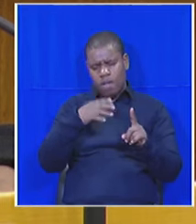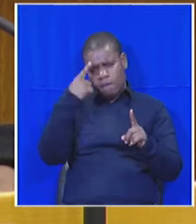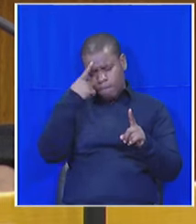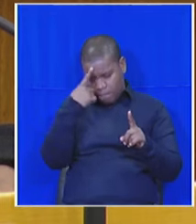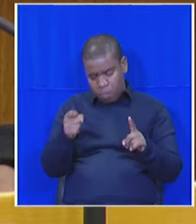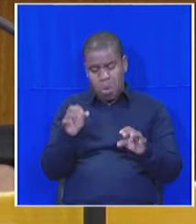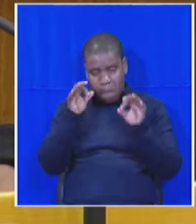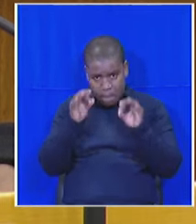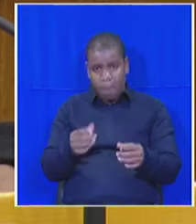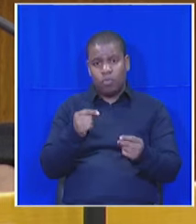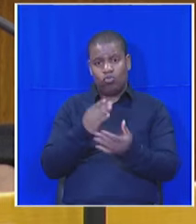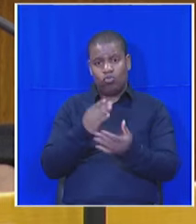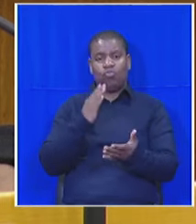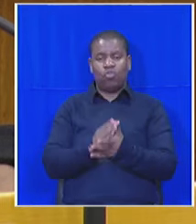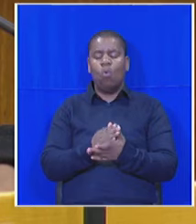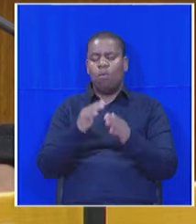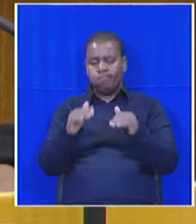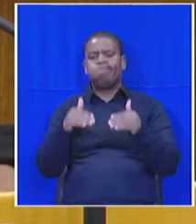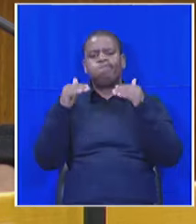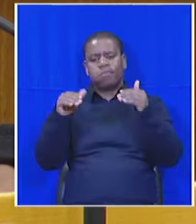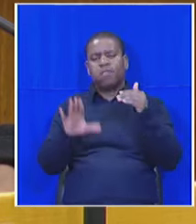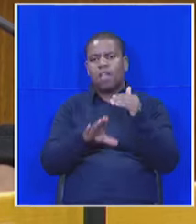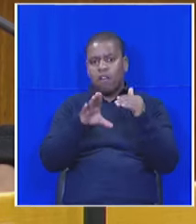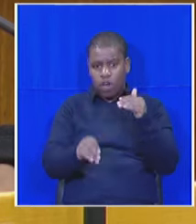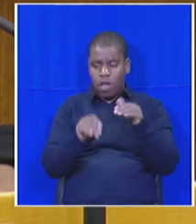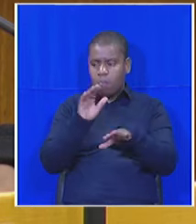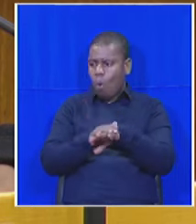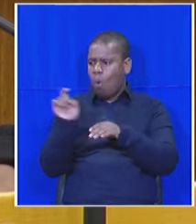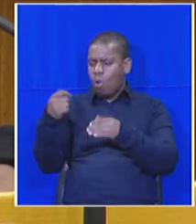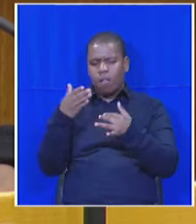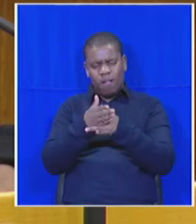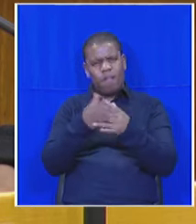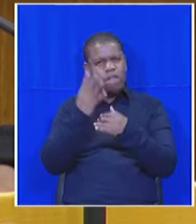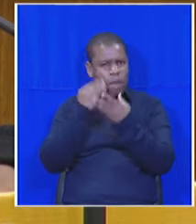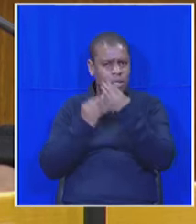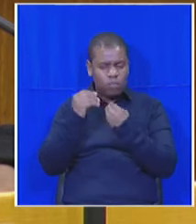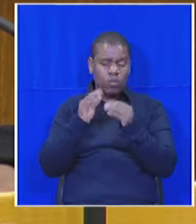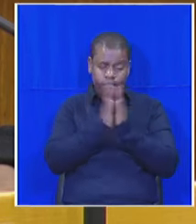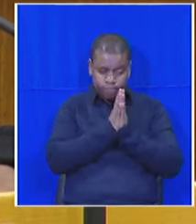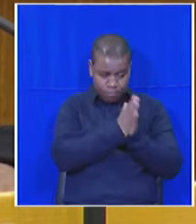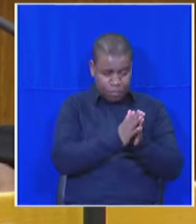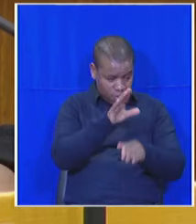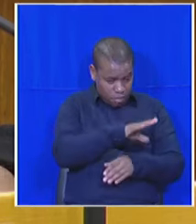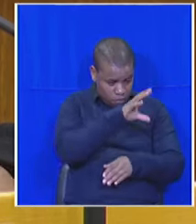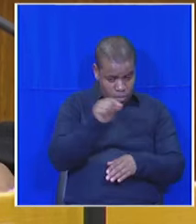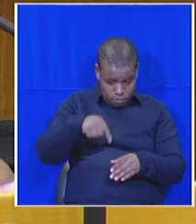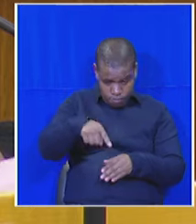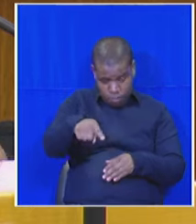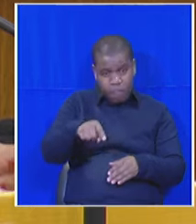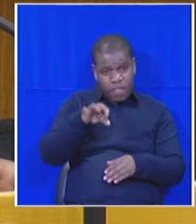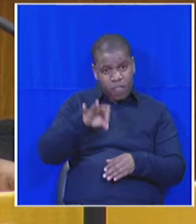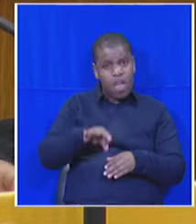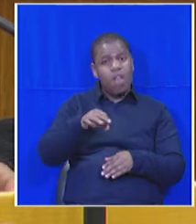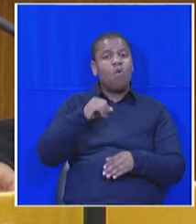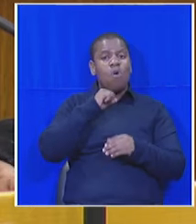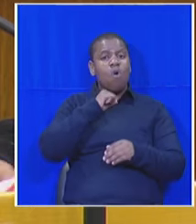therefore don't have any other choice than urge all South Africans to vote for the ANC on the 3rd of August because